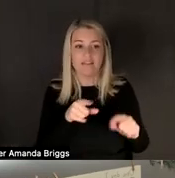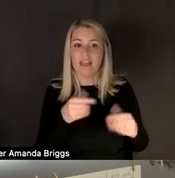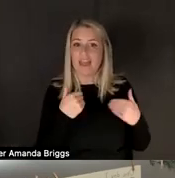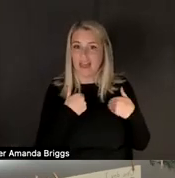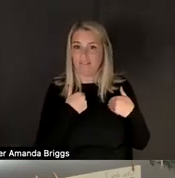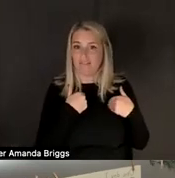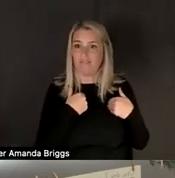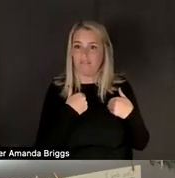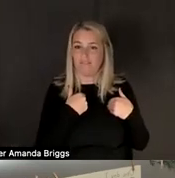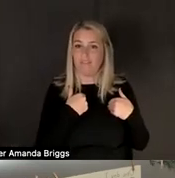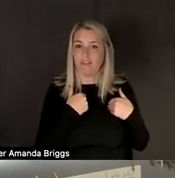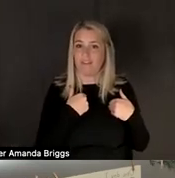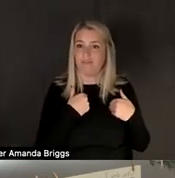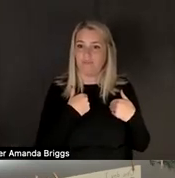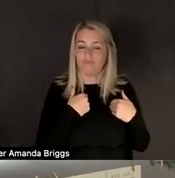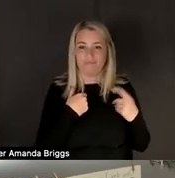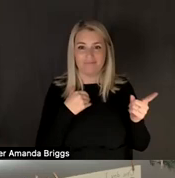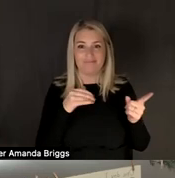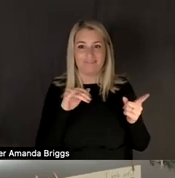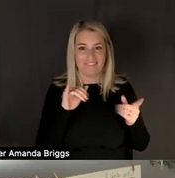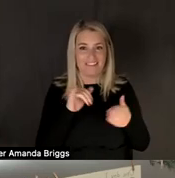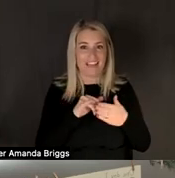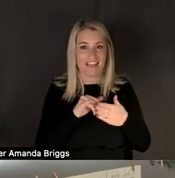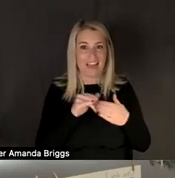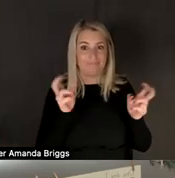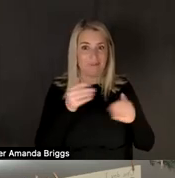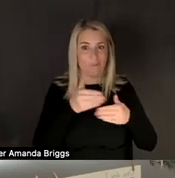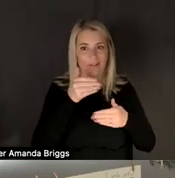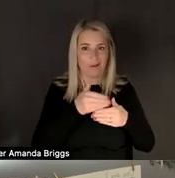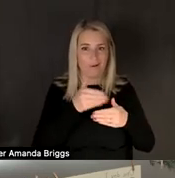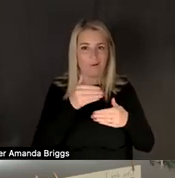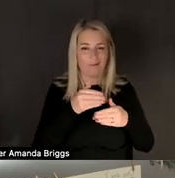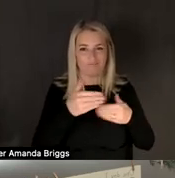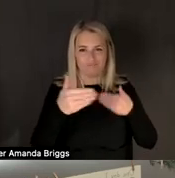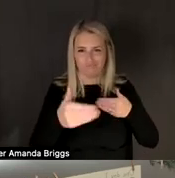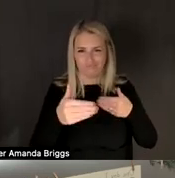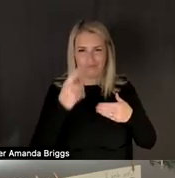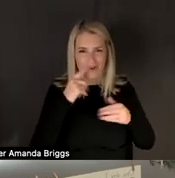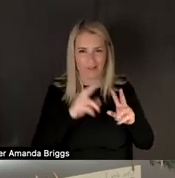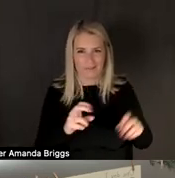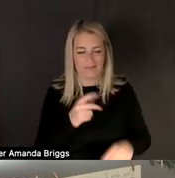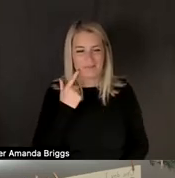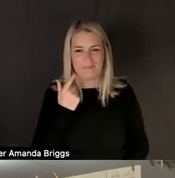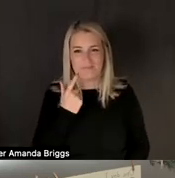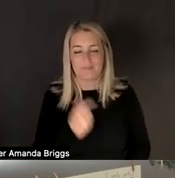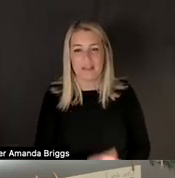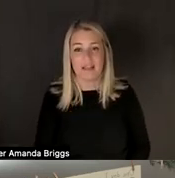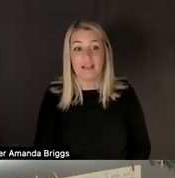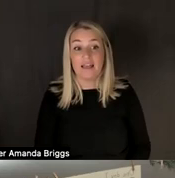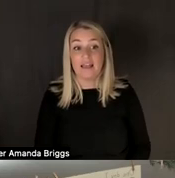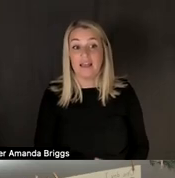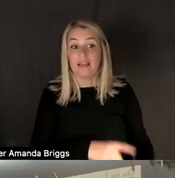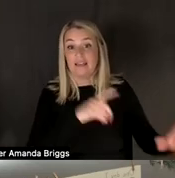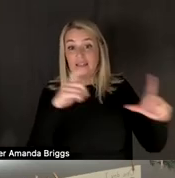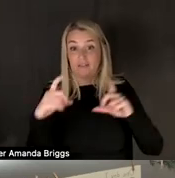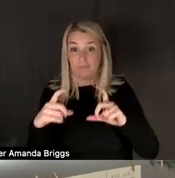window of assessment. And they that had. window of assessment, again, what were you doing with me, lady, over there? And then short vowel